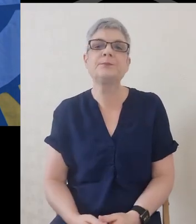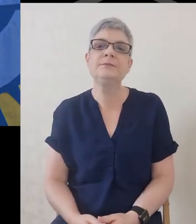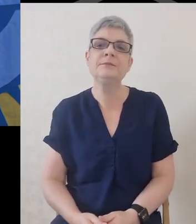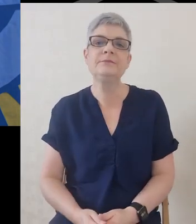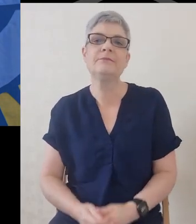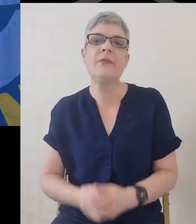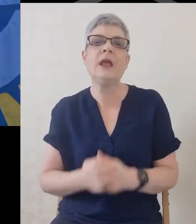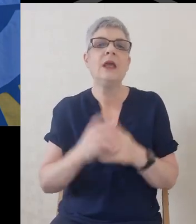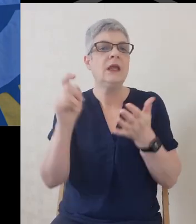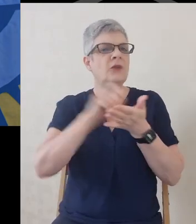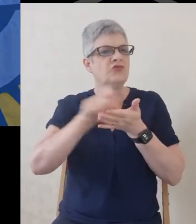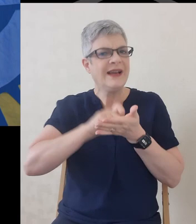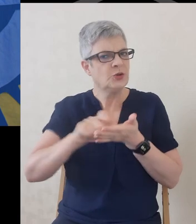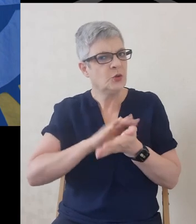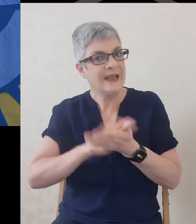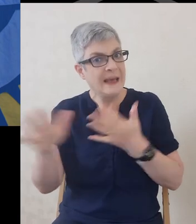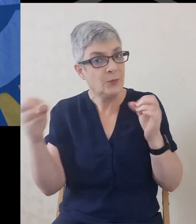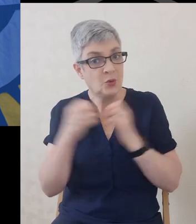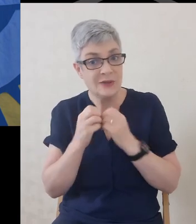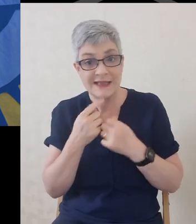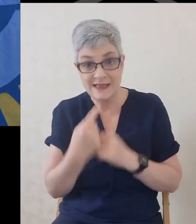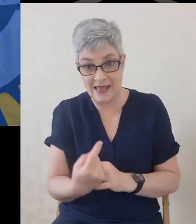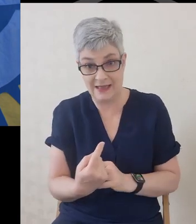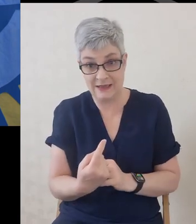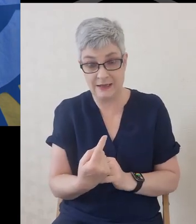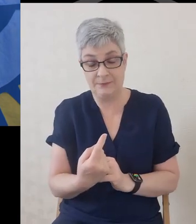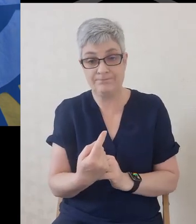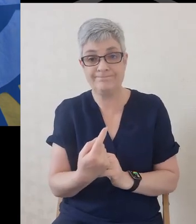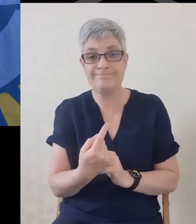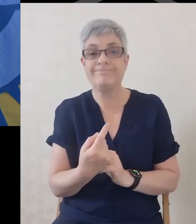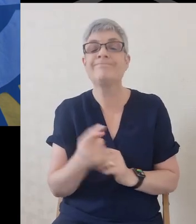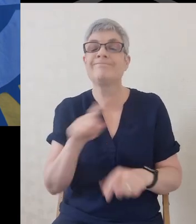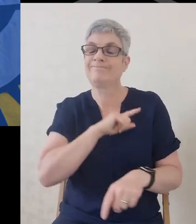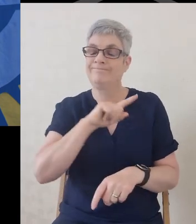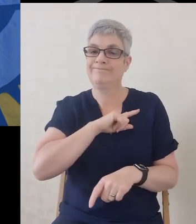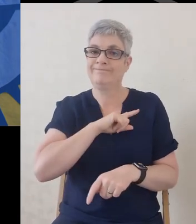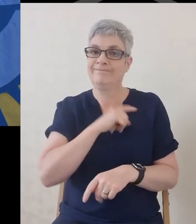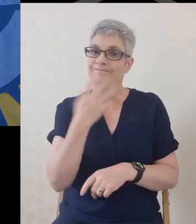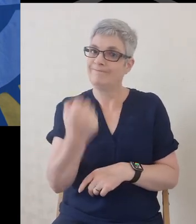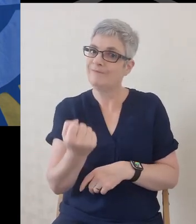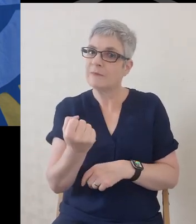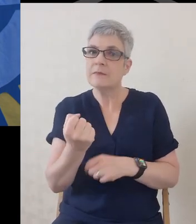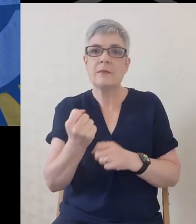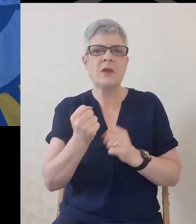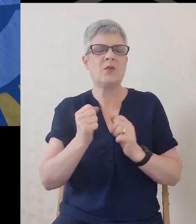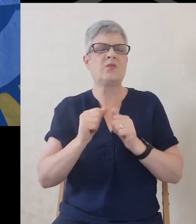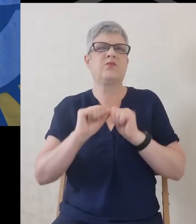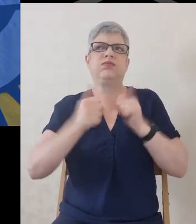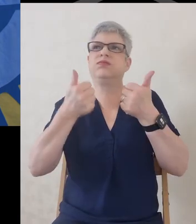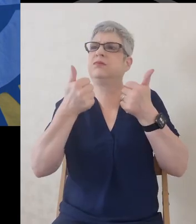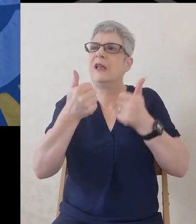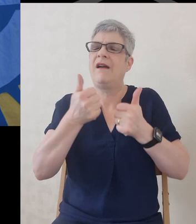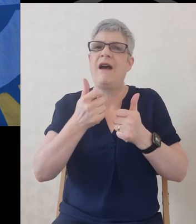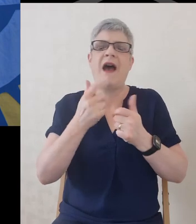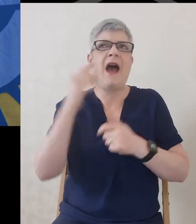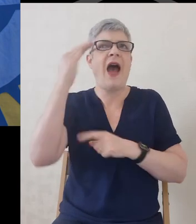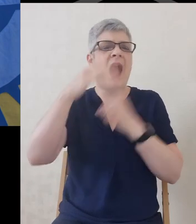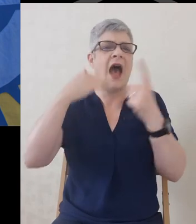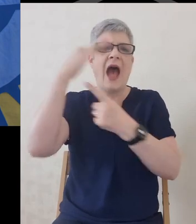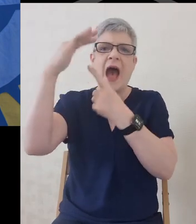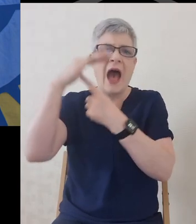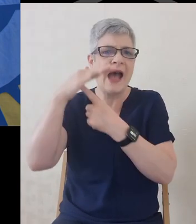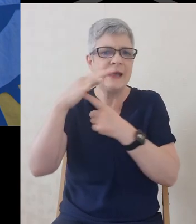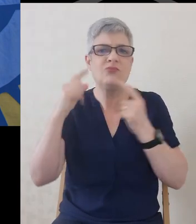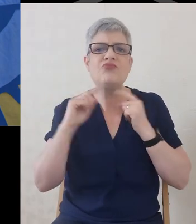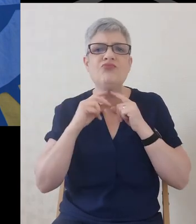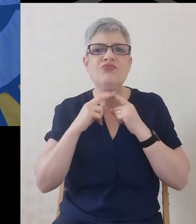The writer to the Hebrews says, "Since we have a great high priest who has